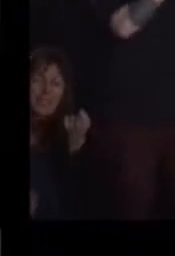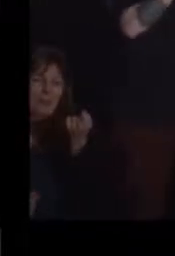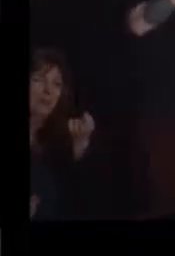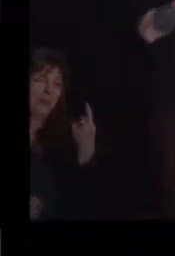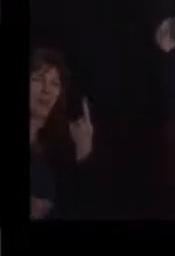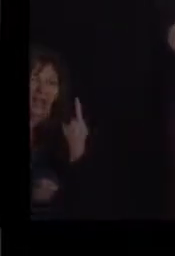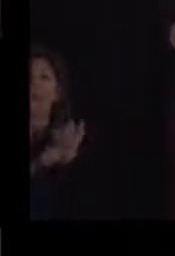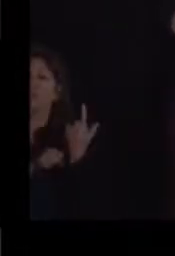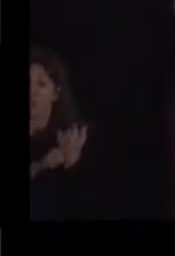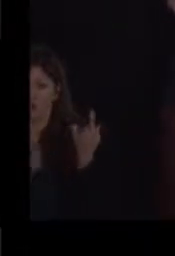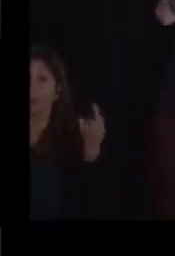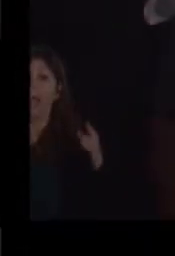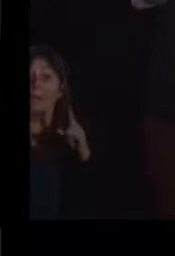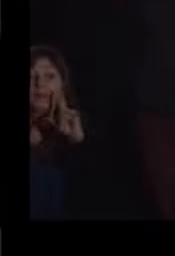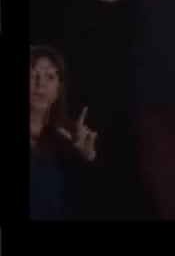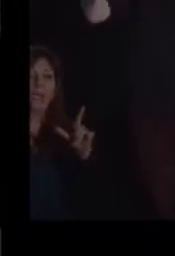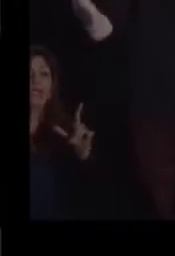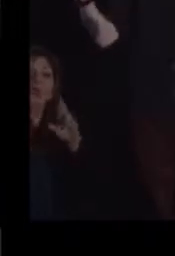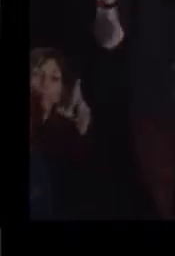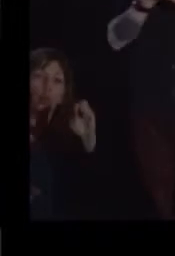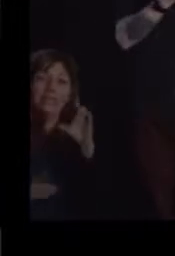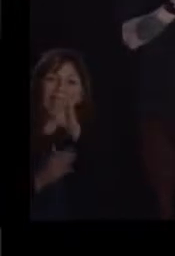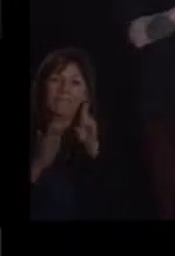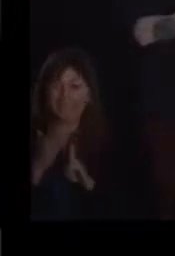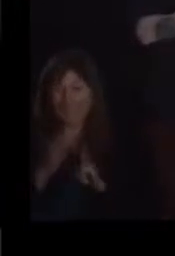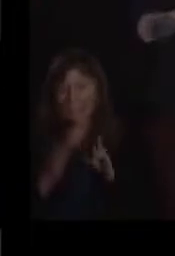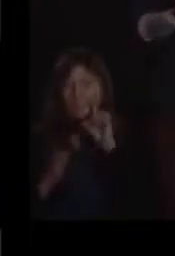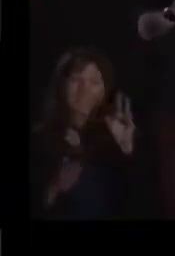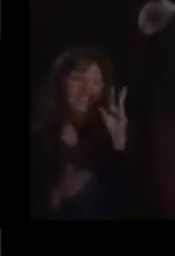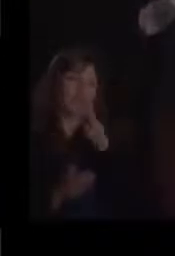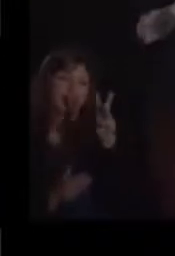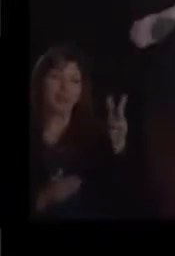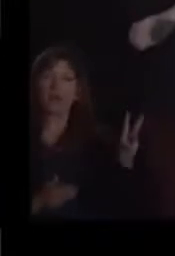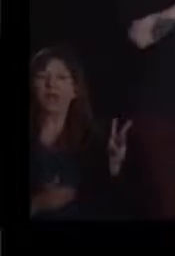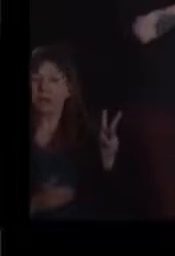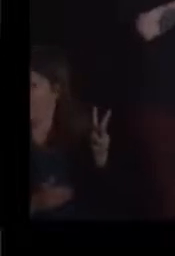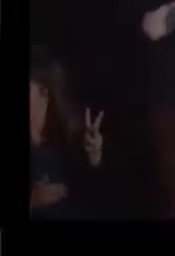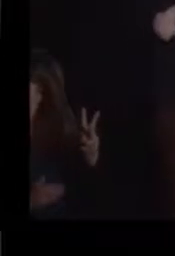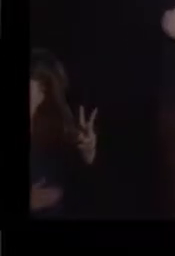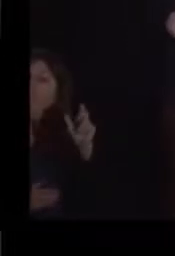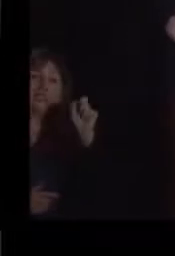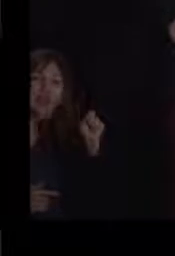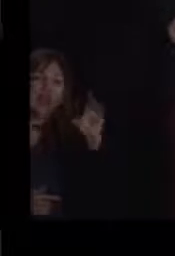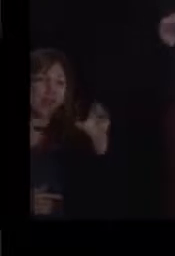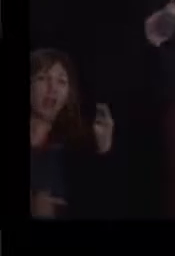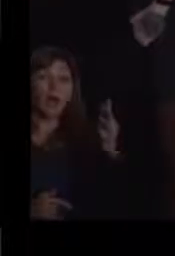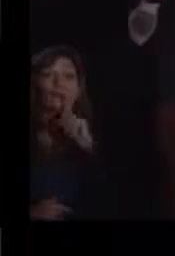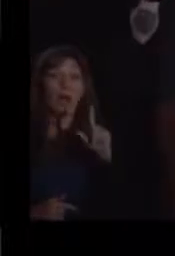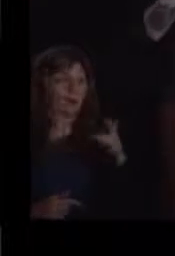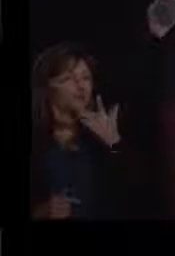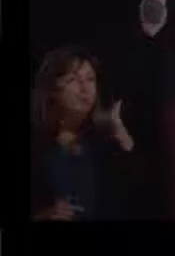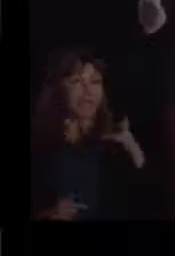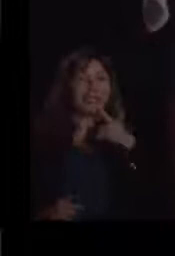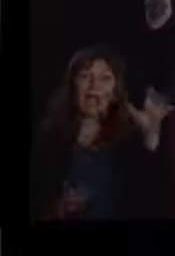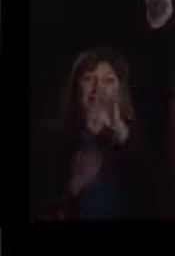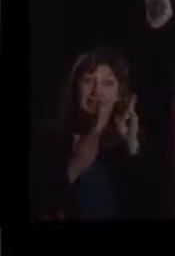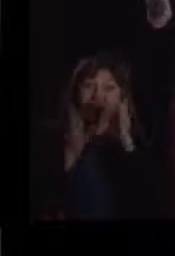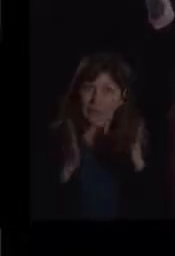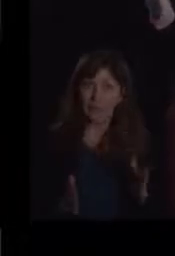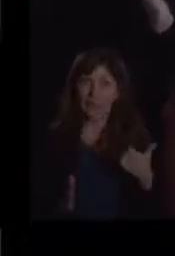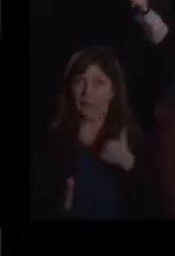recently, a year back actually, we redesigned the whole of Aardman.com. And I was fortunate to be the designer that did it.